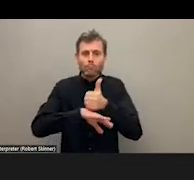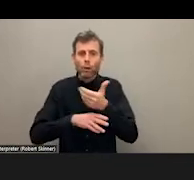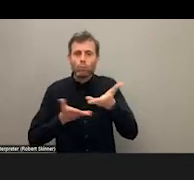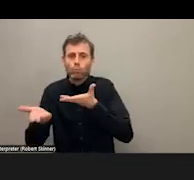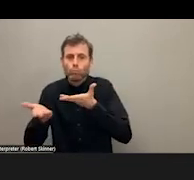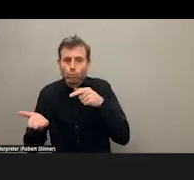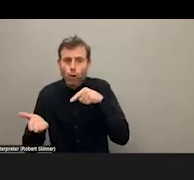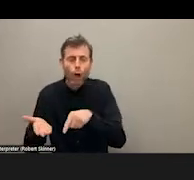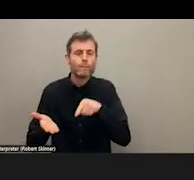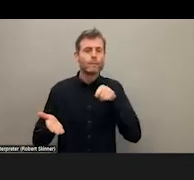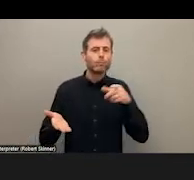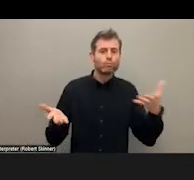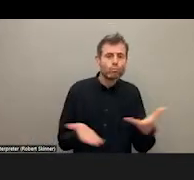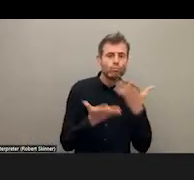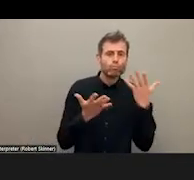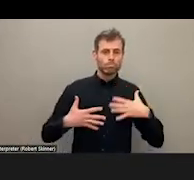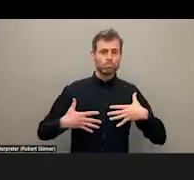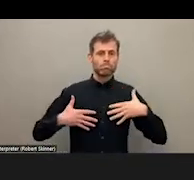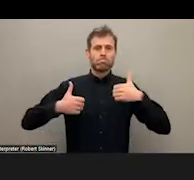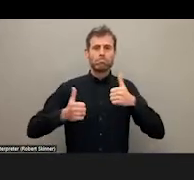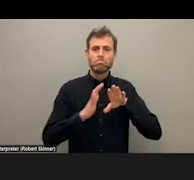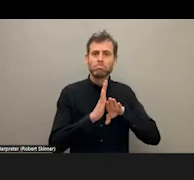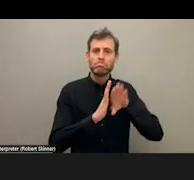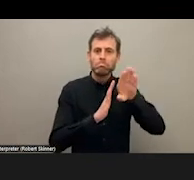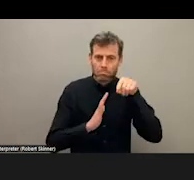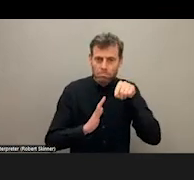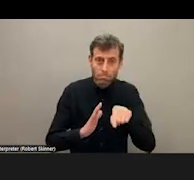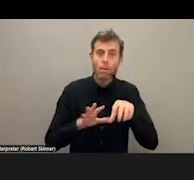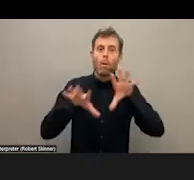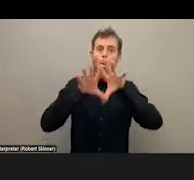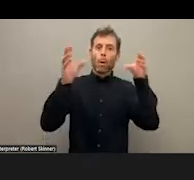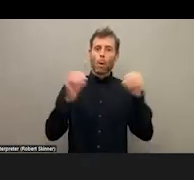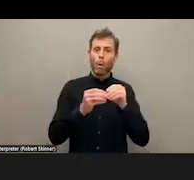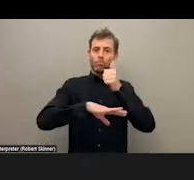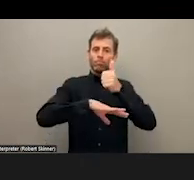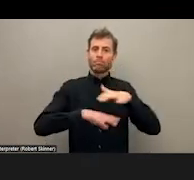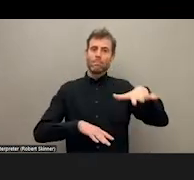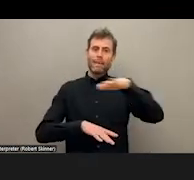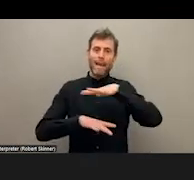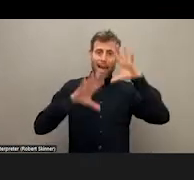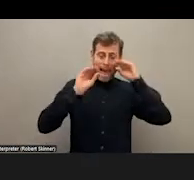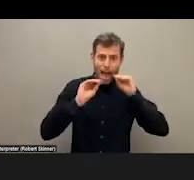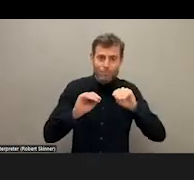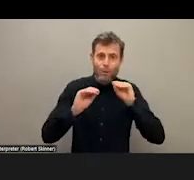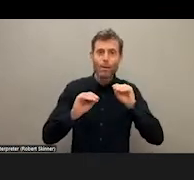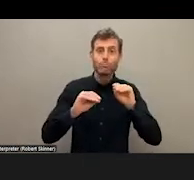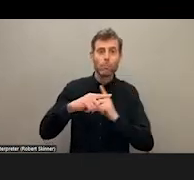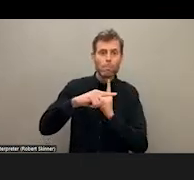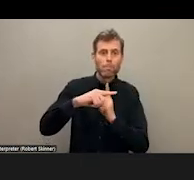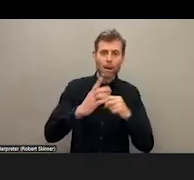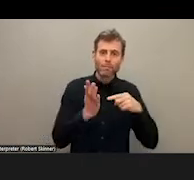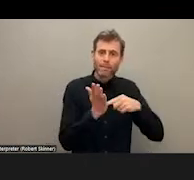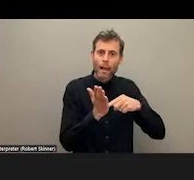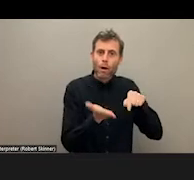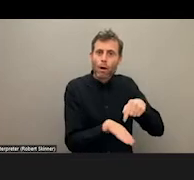rehabilitation and other services coming together with education and using ICT. Great. Now moving swiftly on, and please